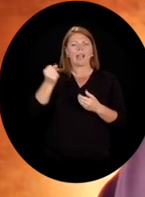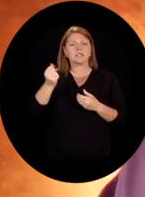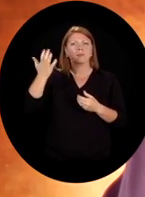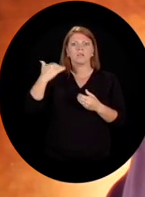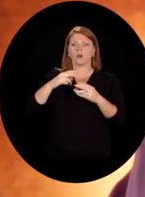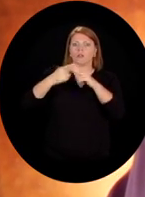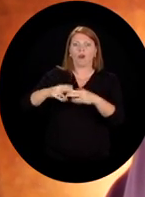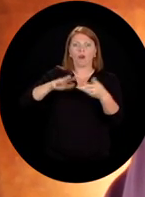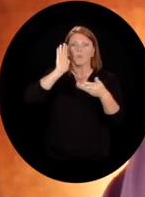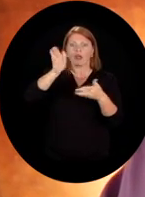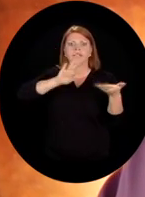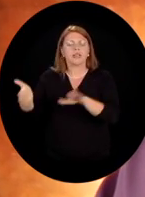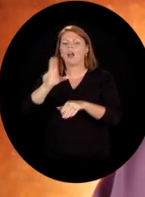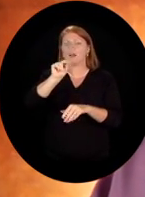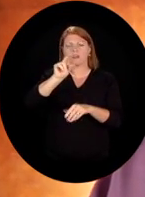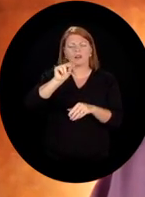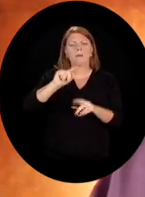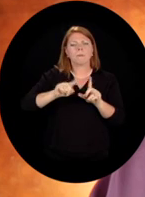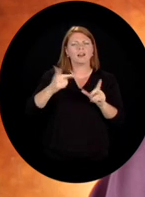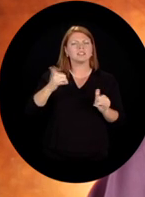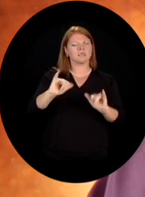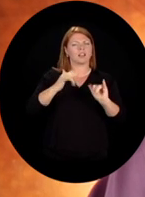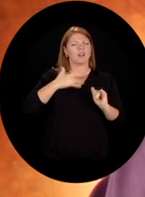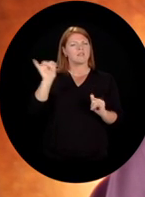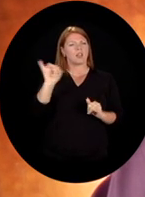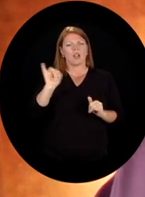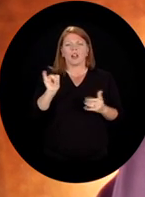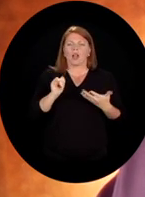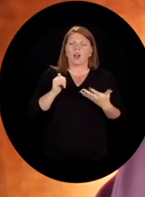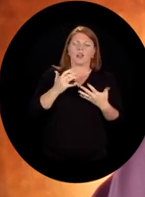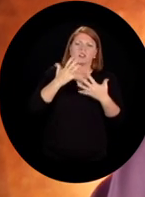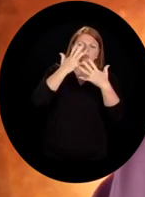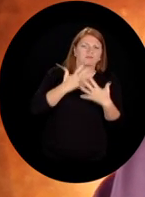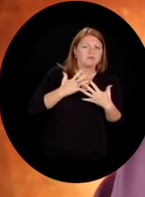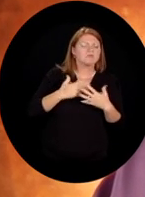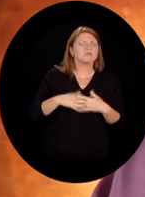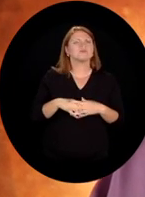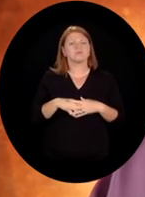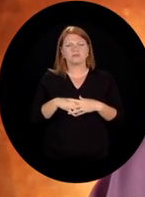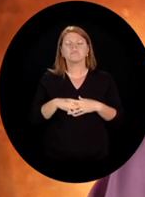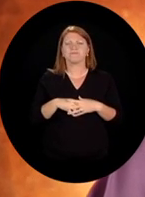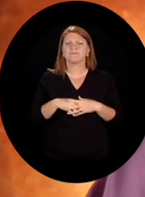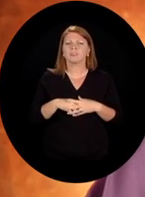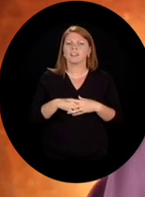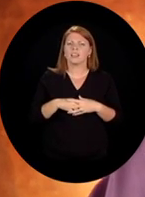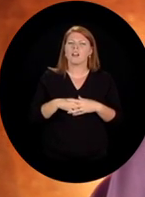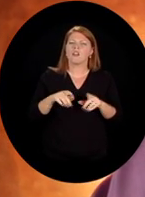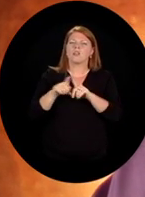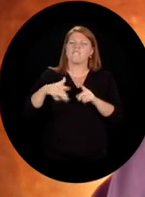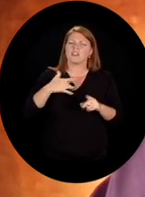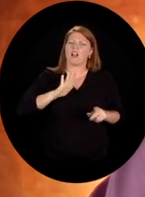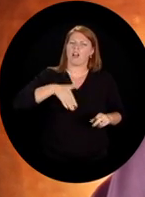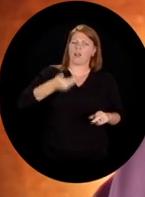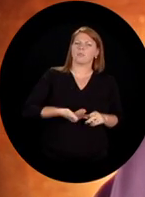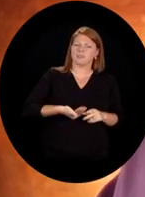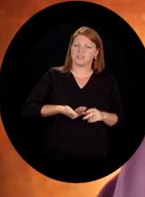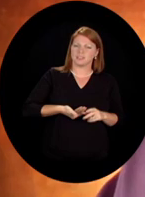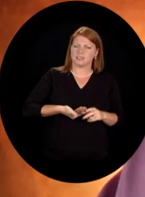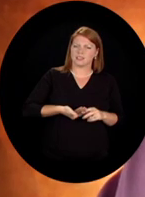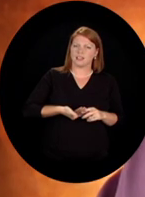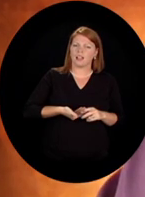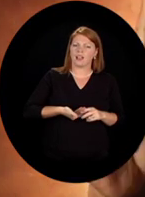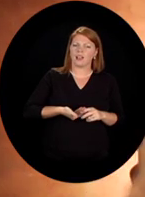sentence it used to be in the 80s, I still felt a lot of despair and very upset about